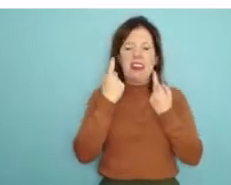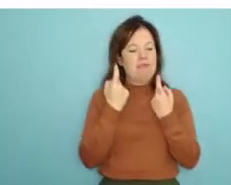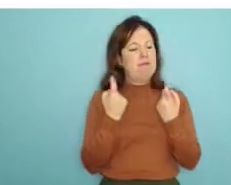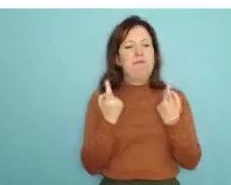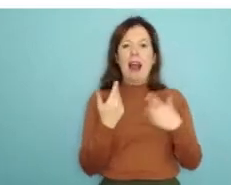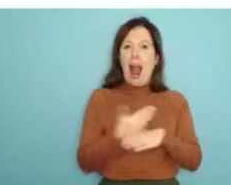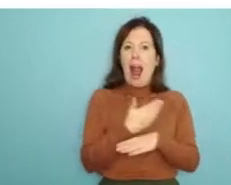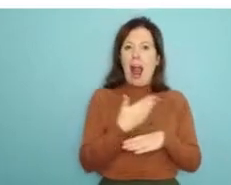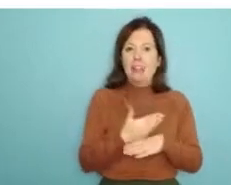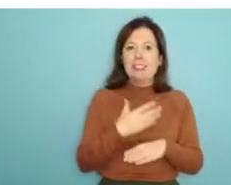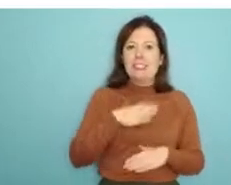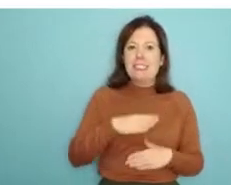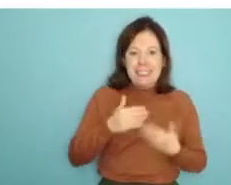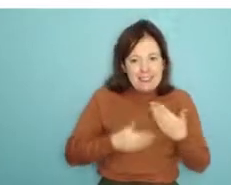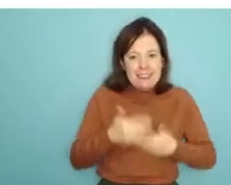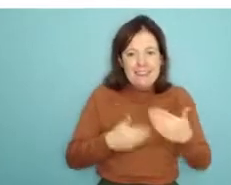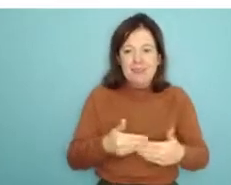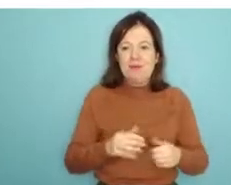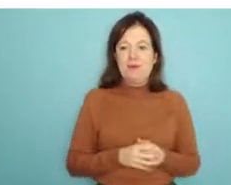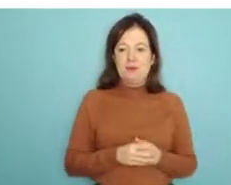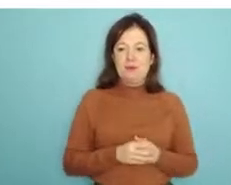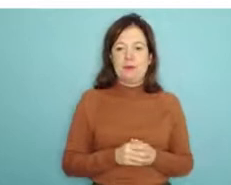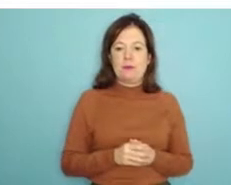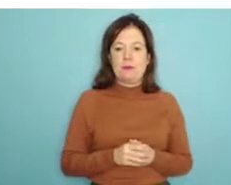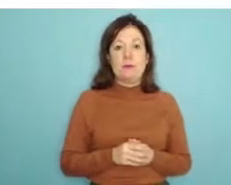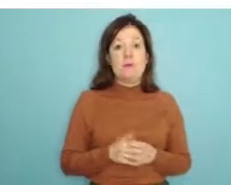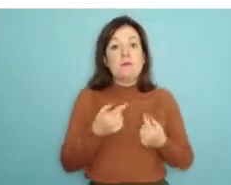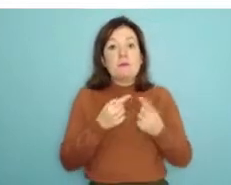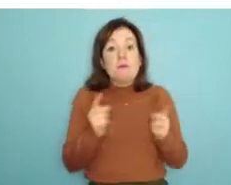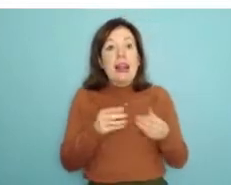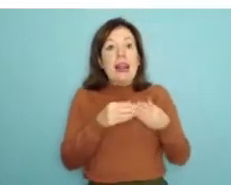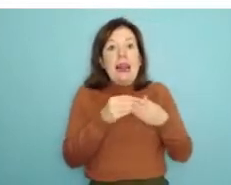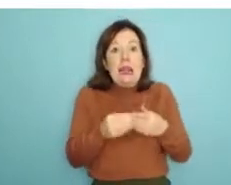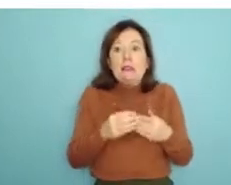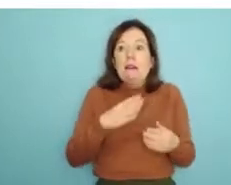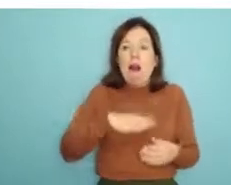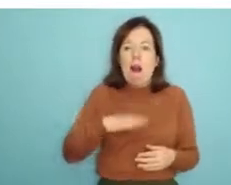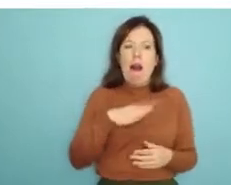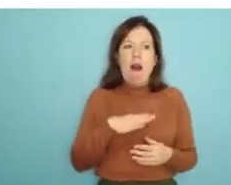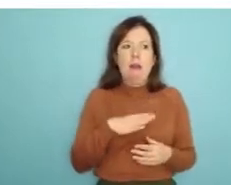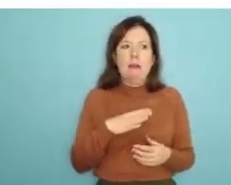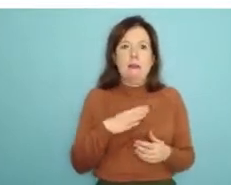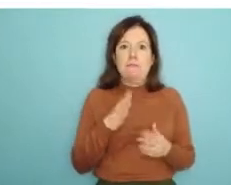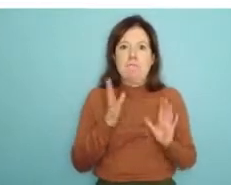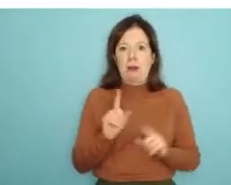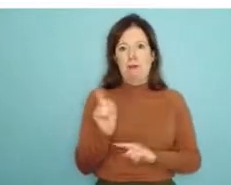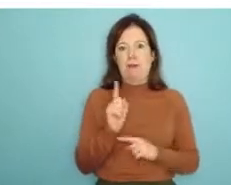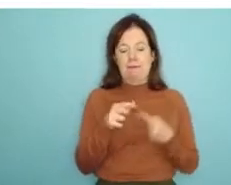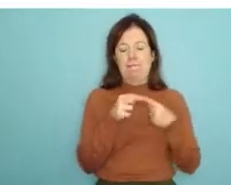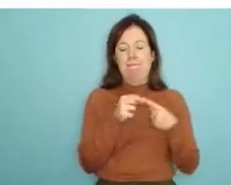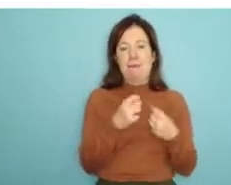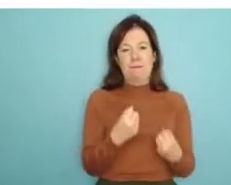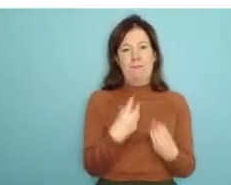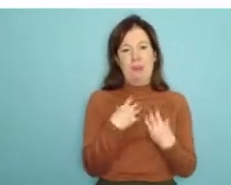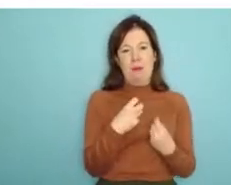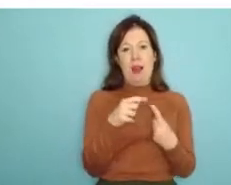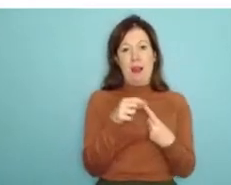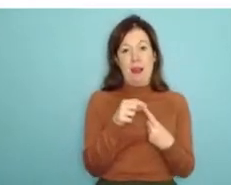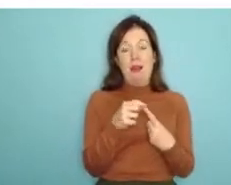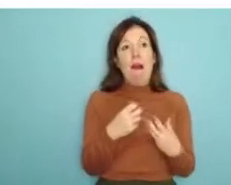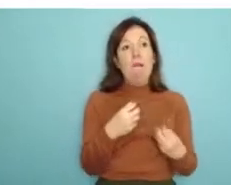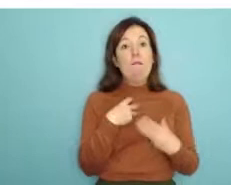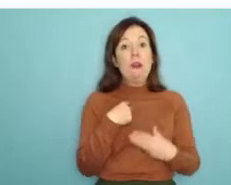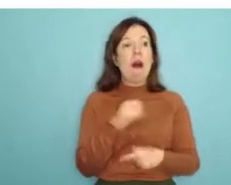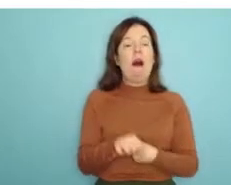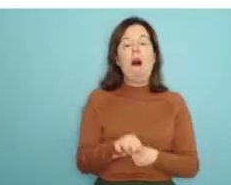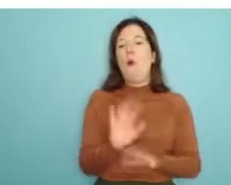So my top tips for aspiring leaders: get feedback. And take it on board and